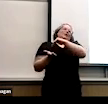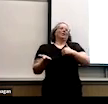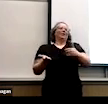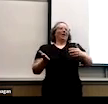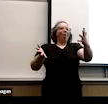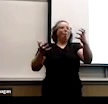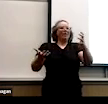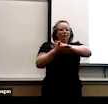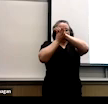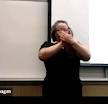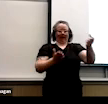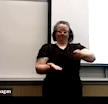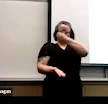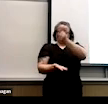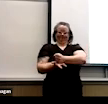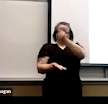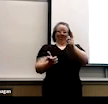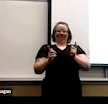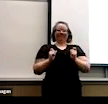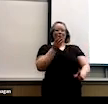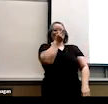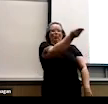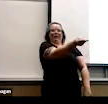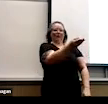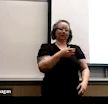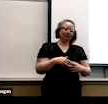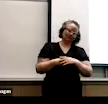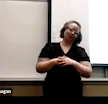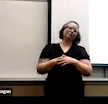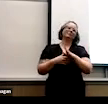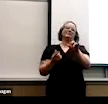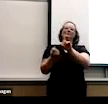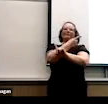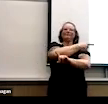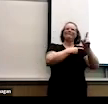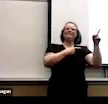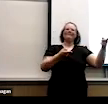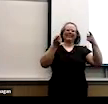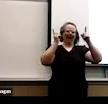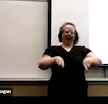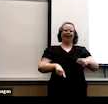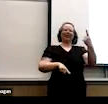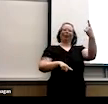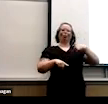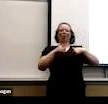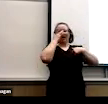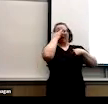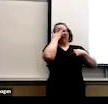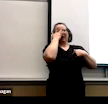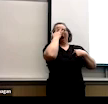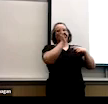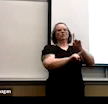in endocrinology she had in her bag a package of cue cards. And everyone that she saw in the diabetes clinic,